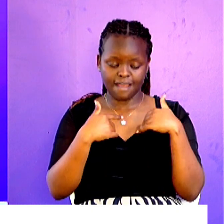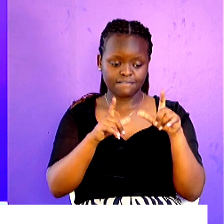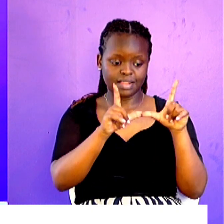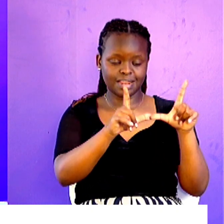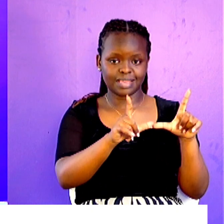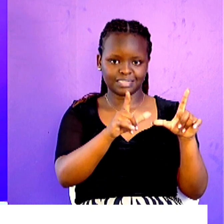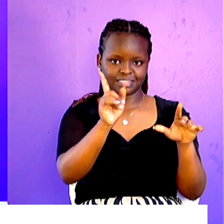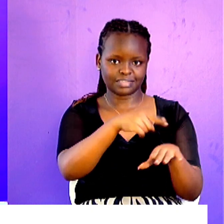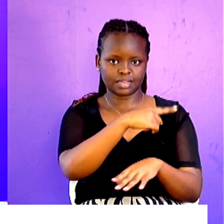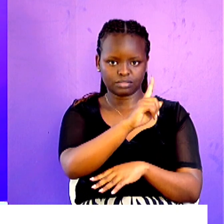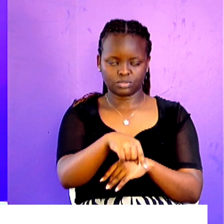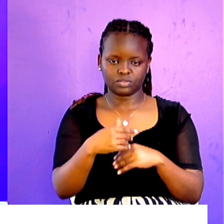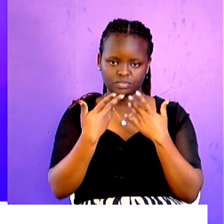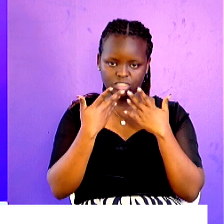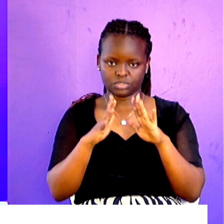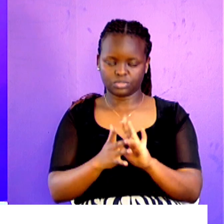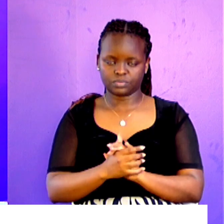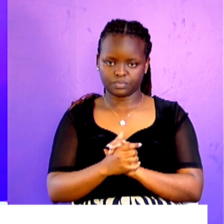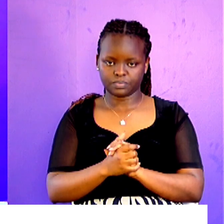cancelled.